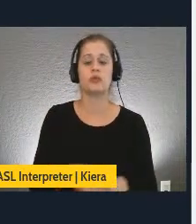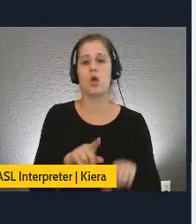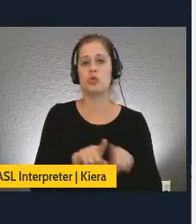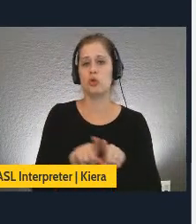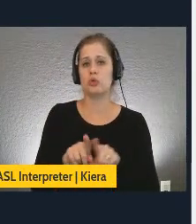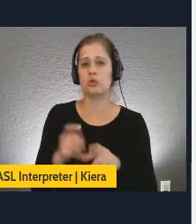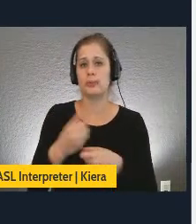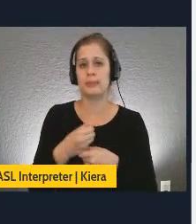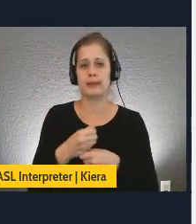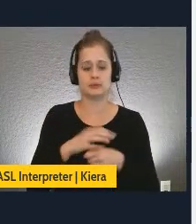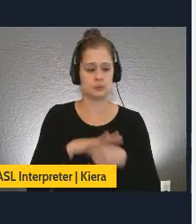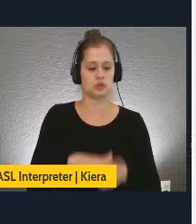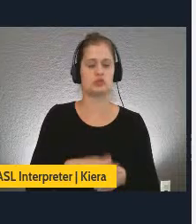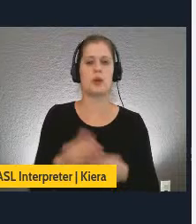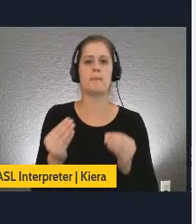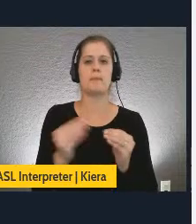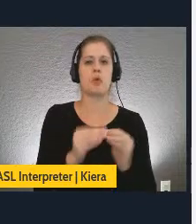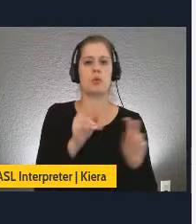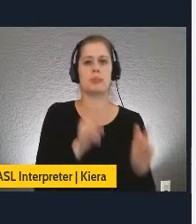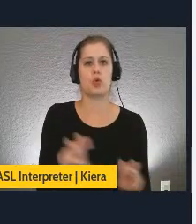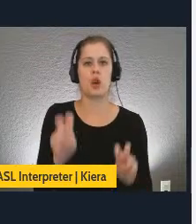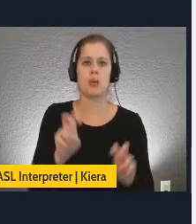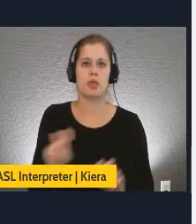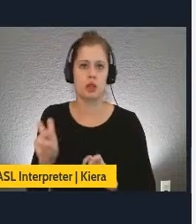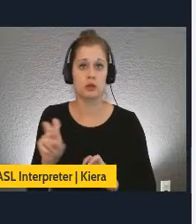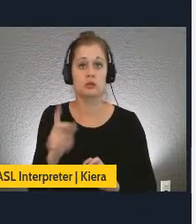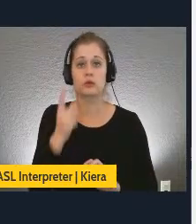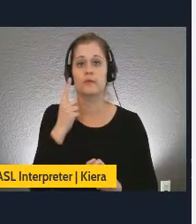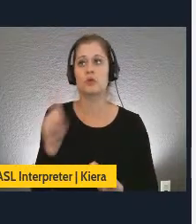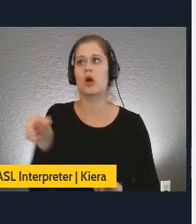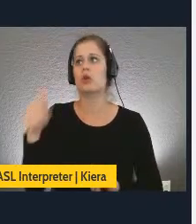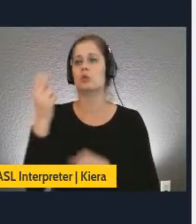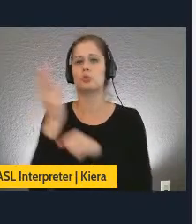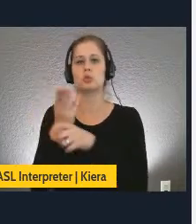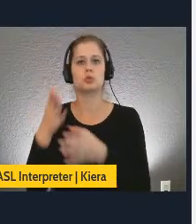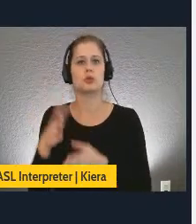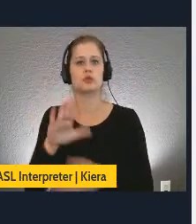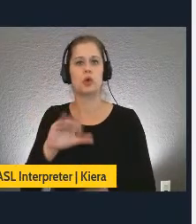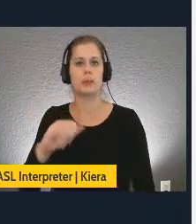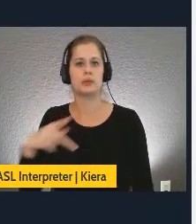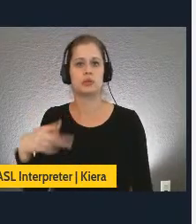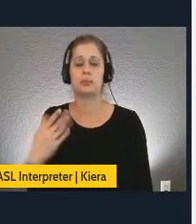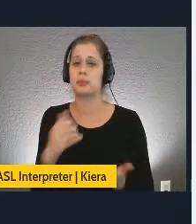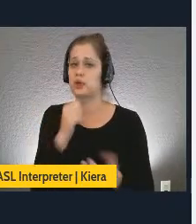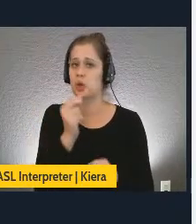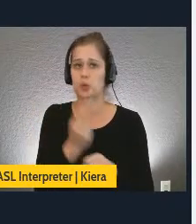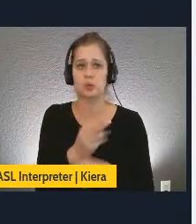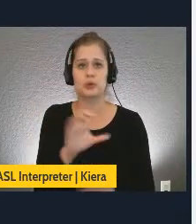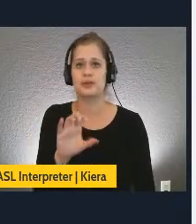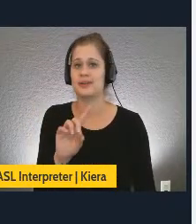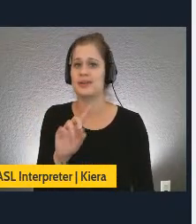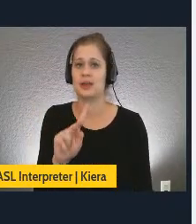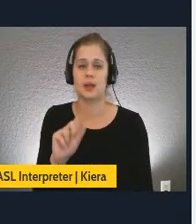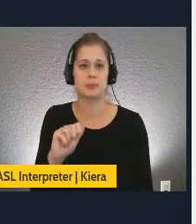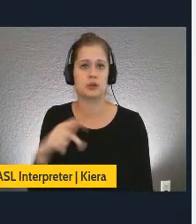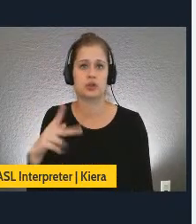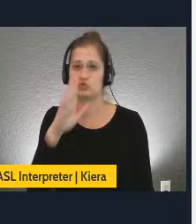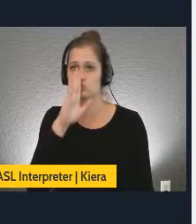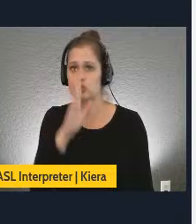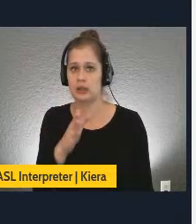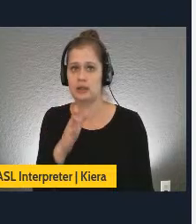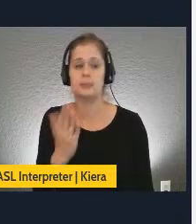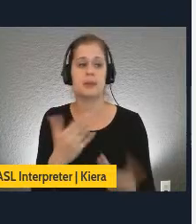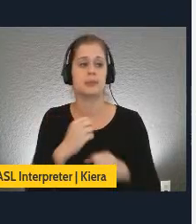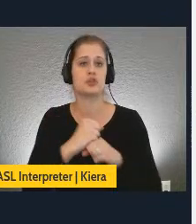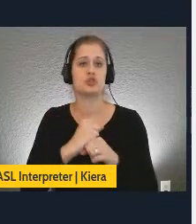portable. So for external users of your application, maybe they aren't using your CDK application directly. Maybe a security team wants to